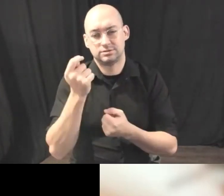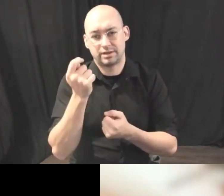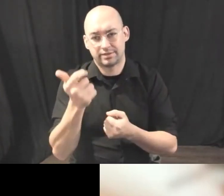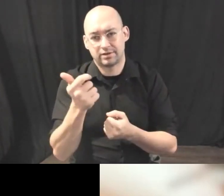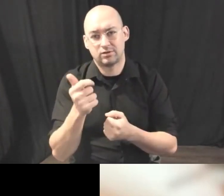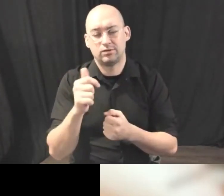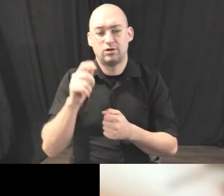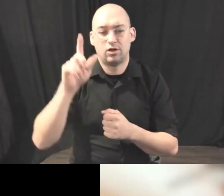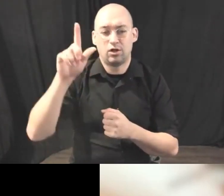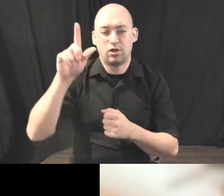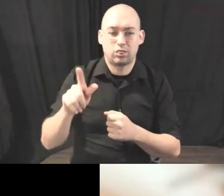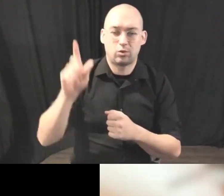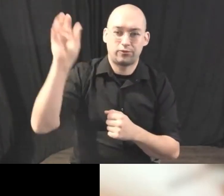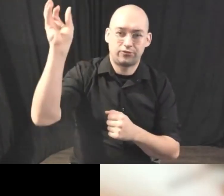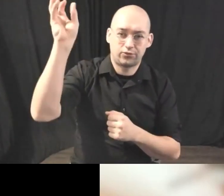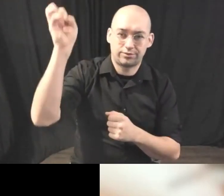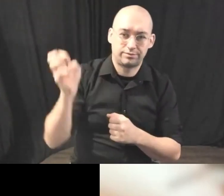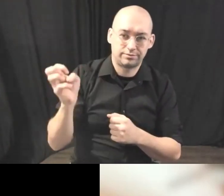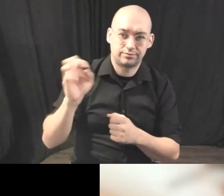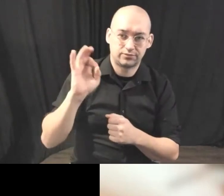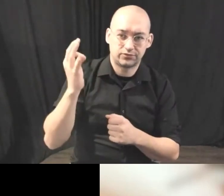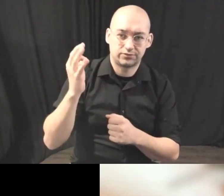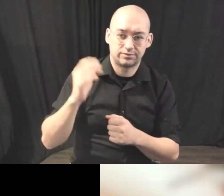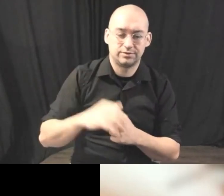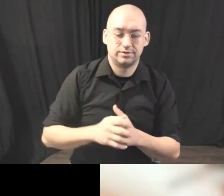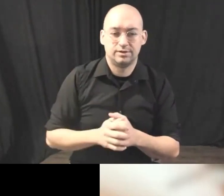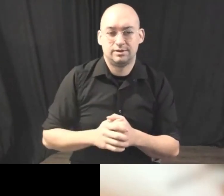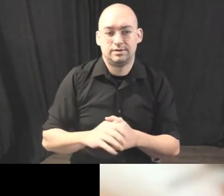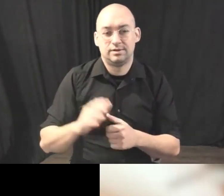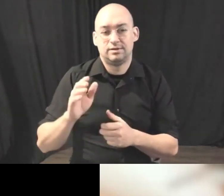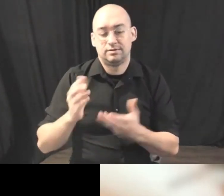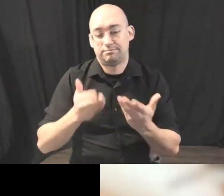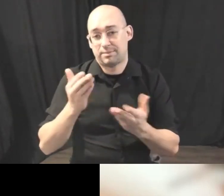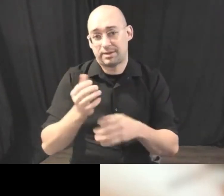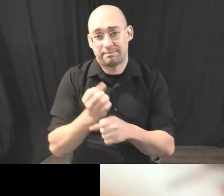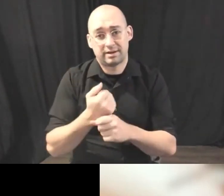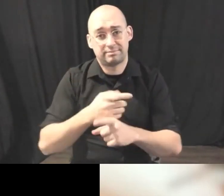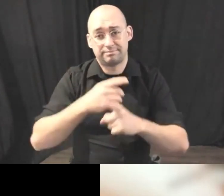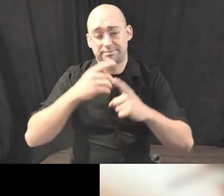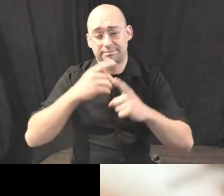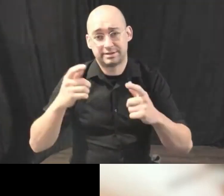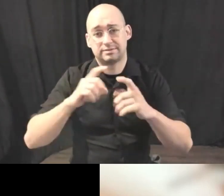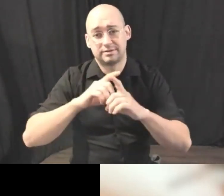low-hanging fruits that perhaps we can begin to reach for that could make a huge impact.